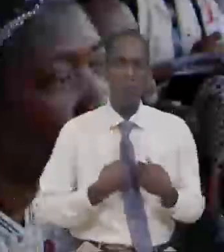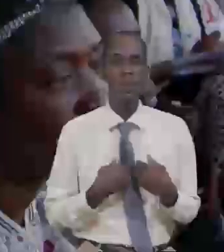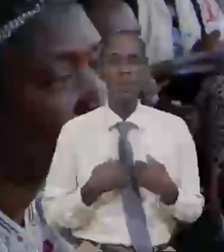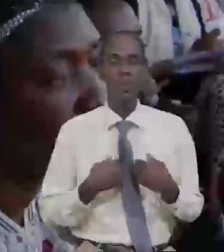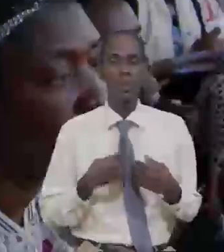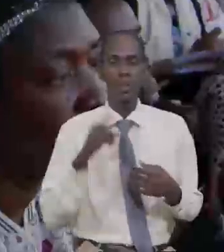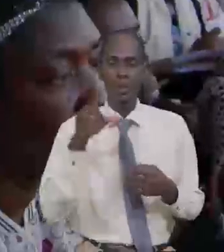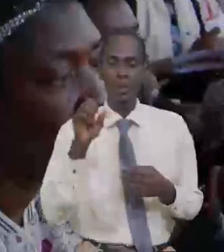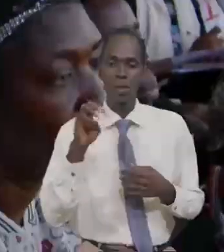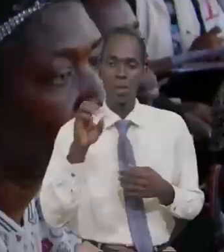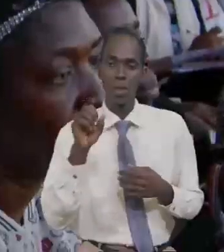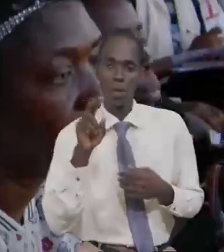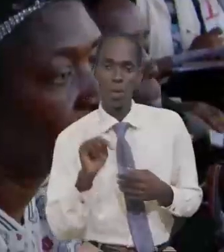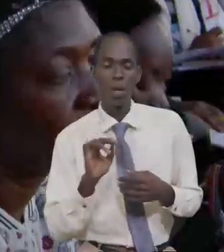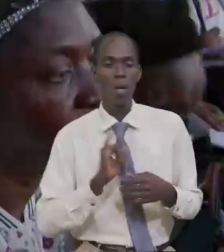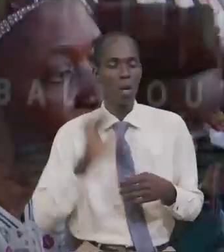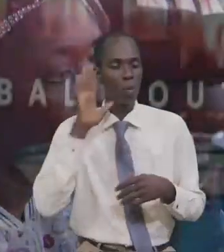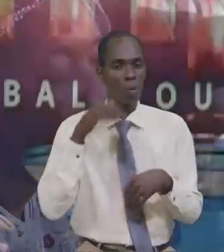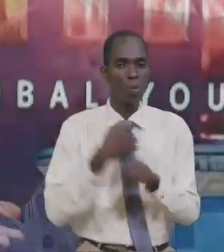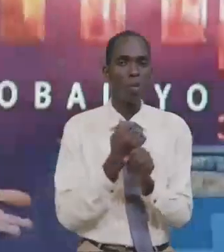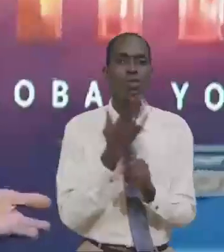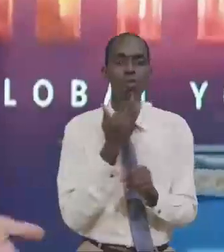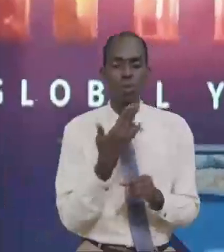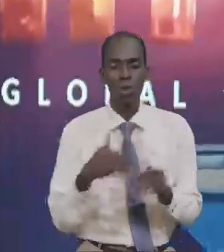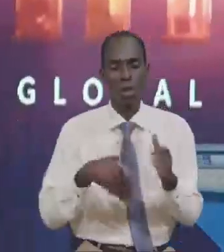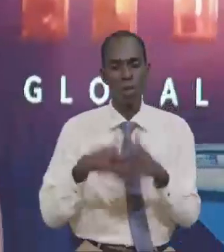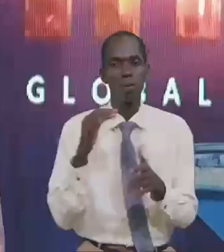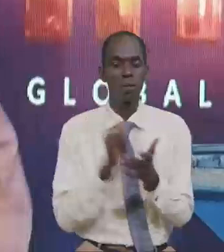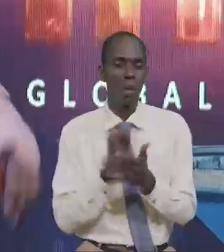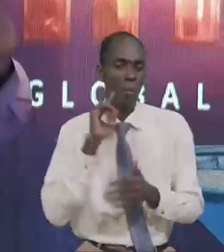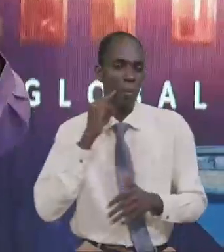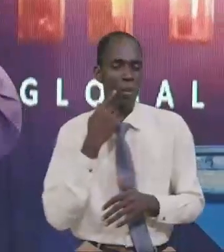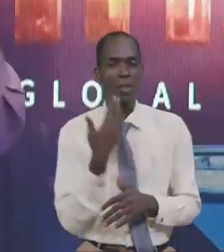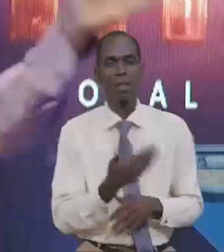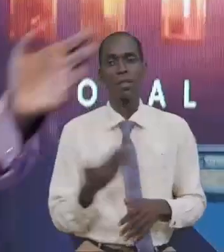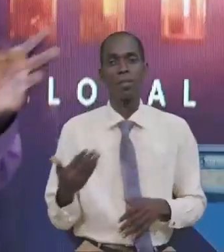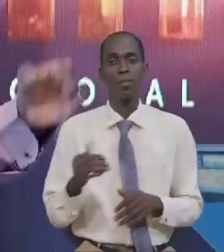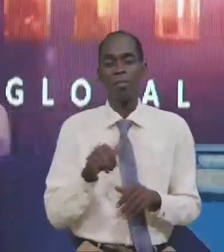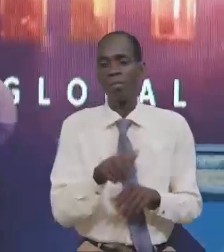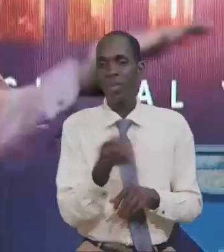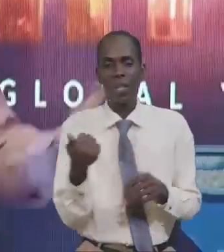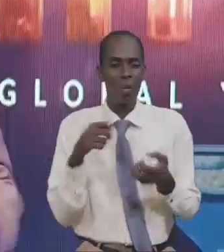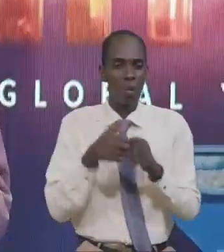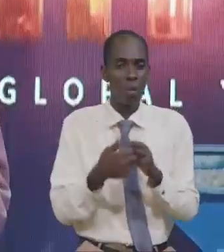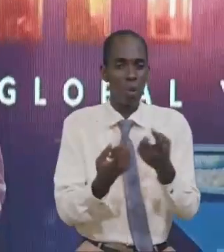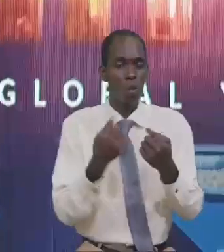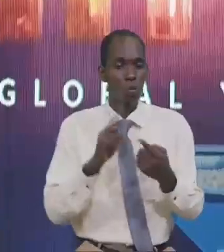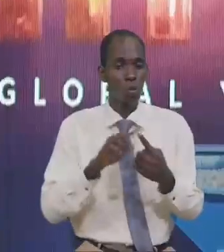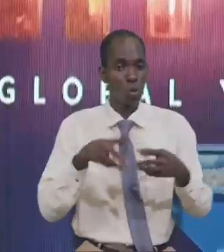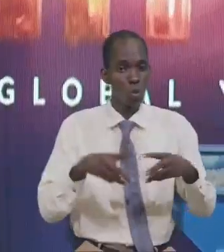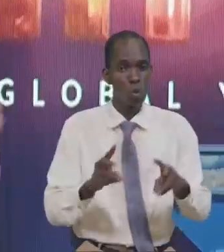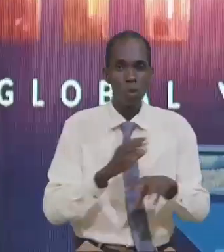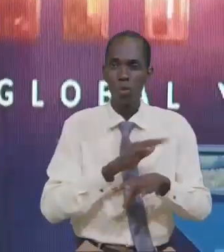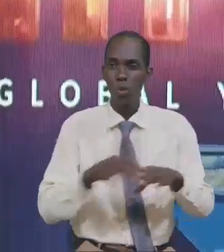no complaint, and then you are not running here and there. How can this be? If thou faint in the day of